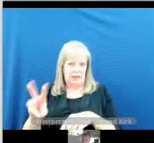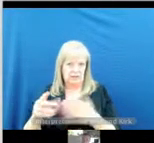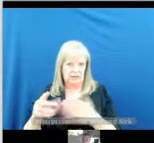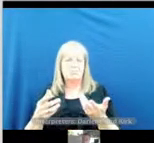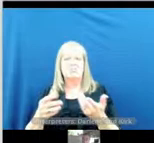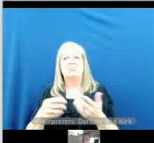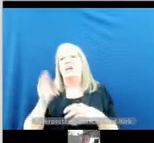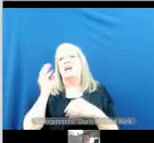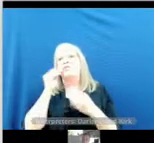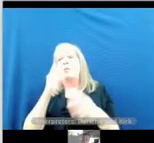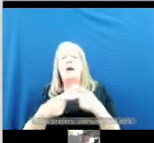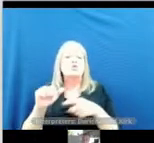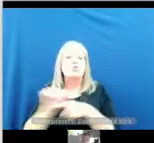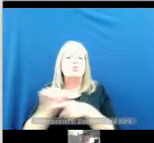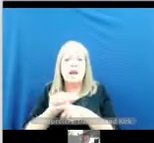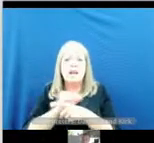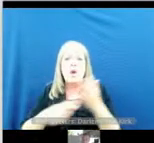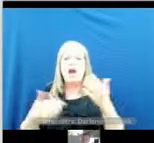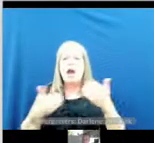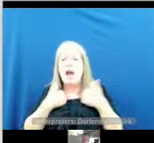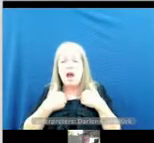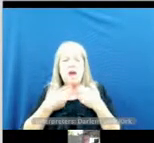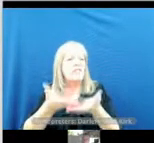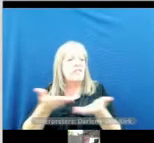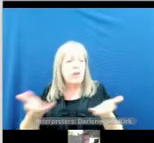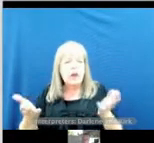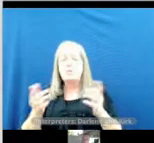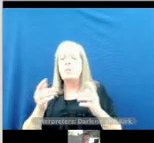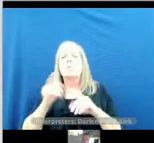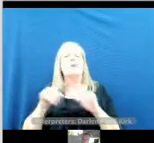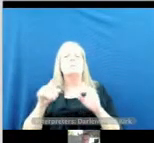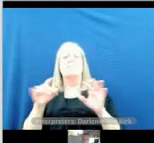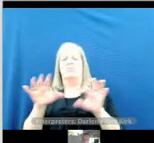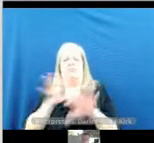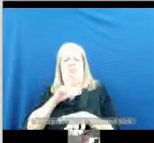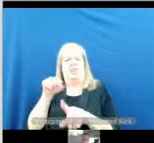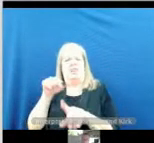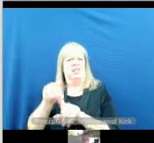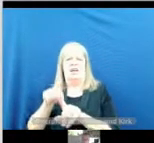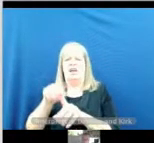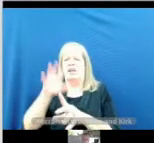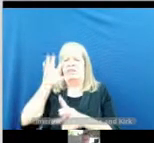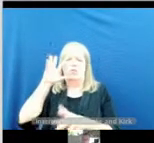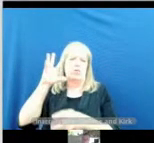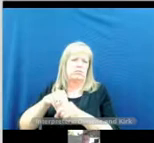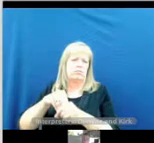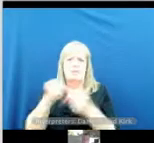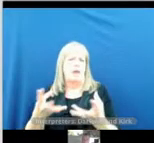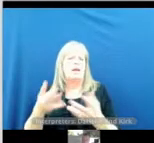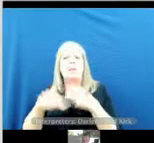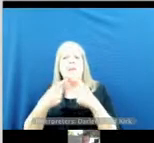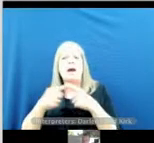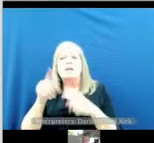that are available and what have you. So it's kind of a go-to place in terms of deafblind content.